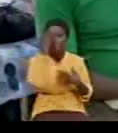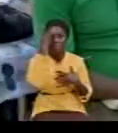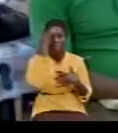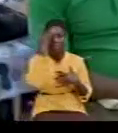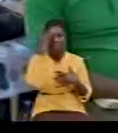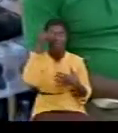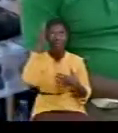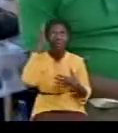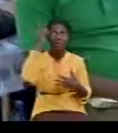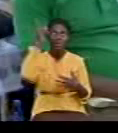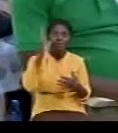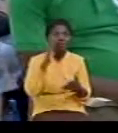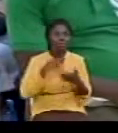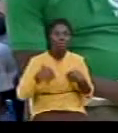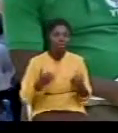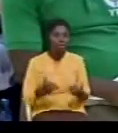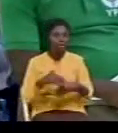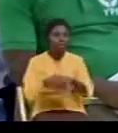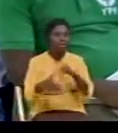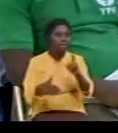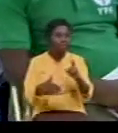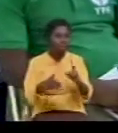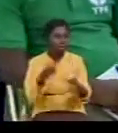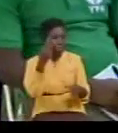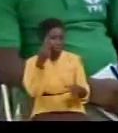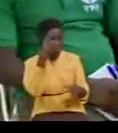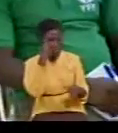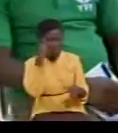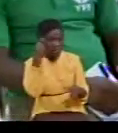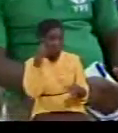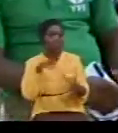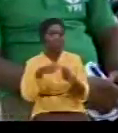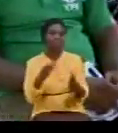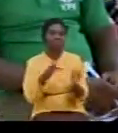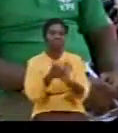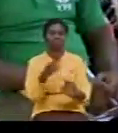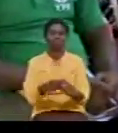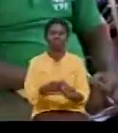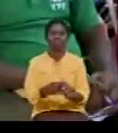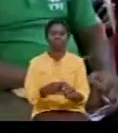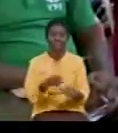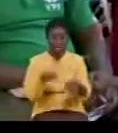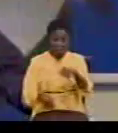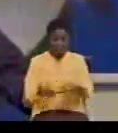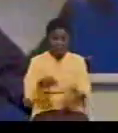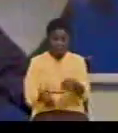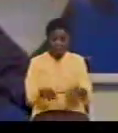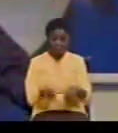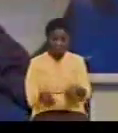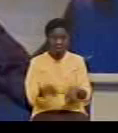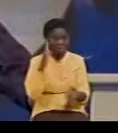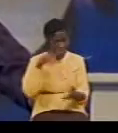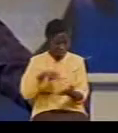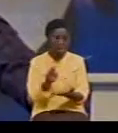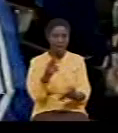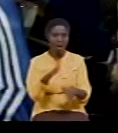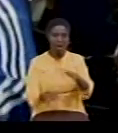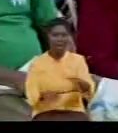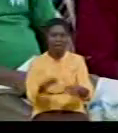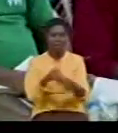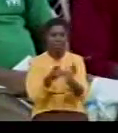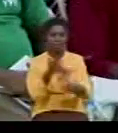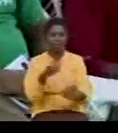tonight? Blind eyes will open. The lame will rise up and